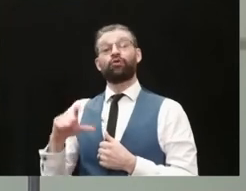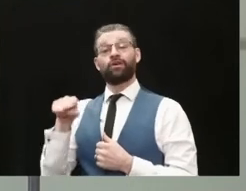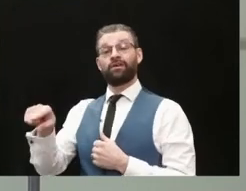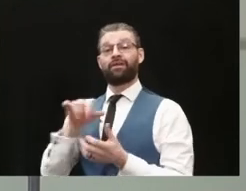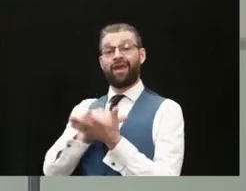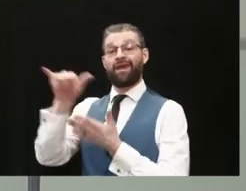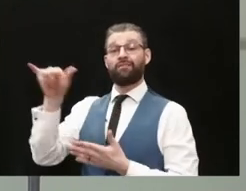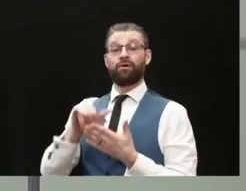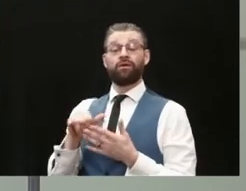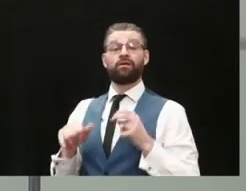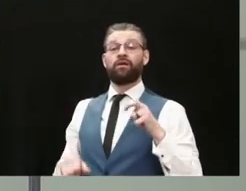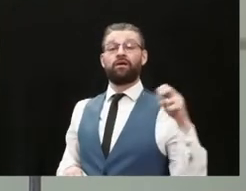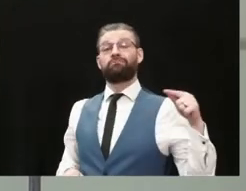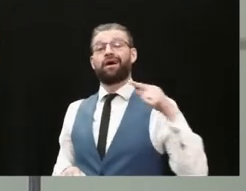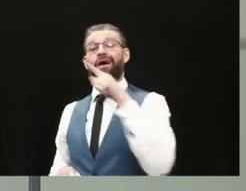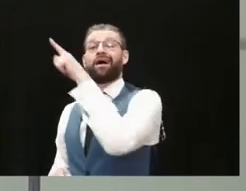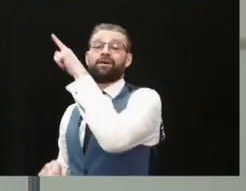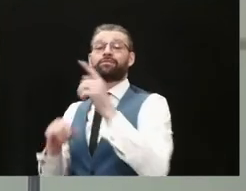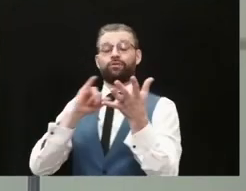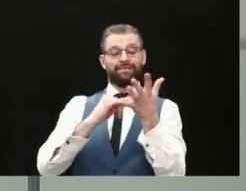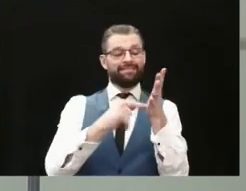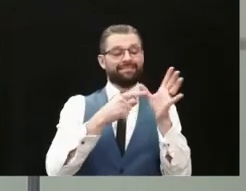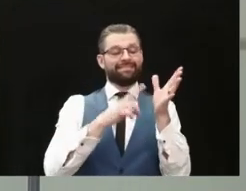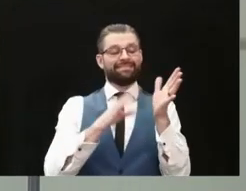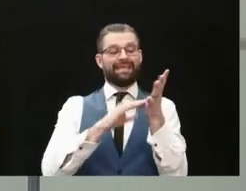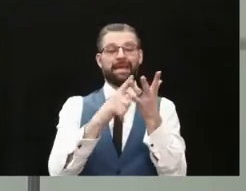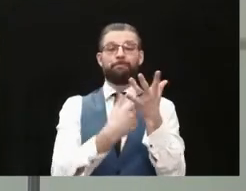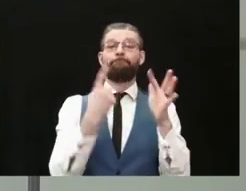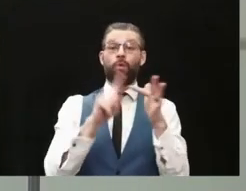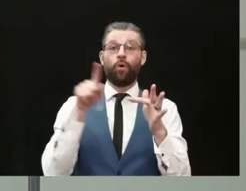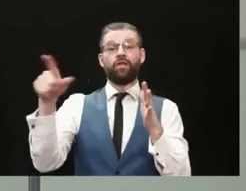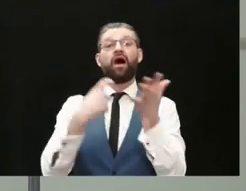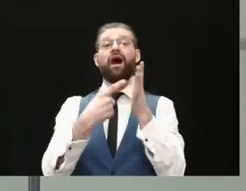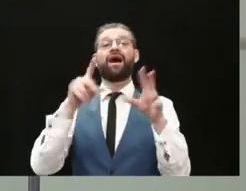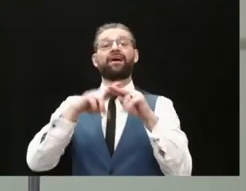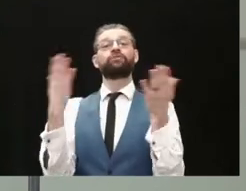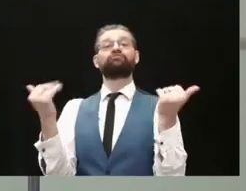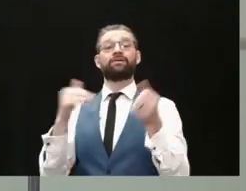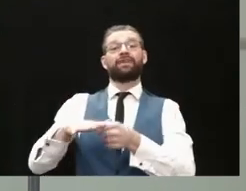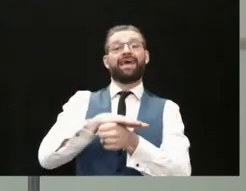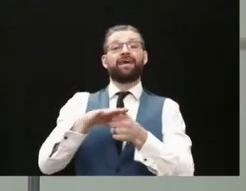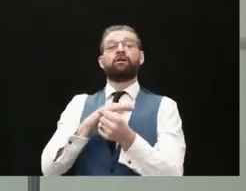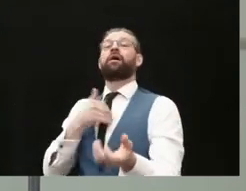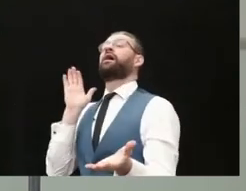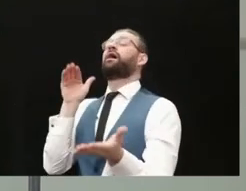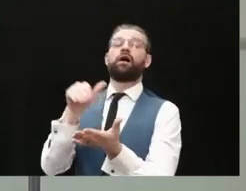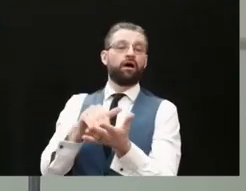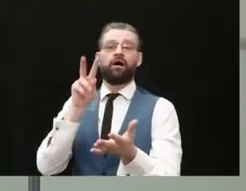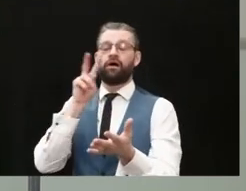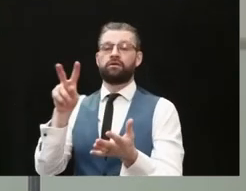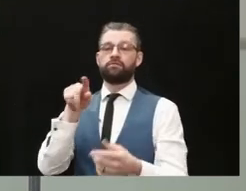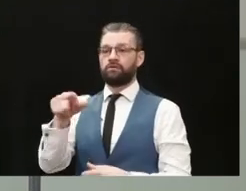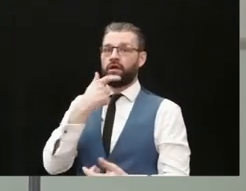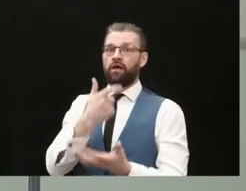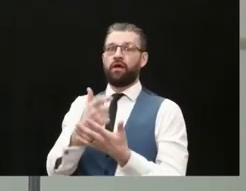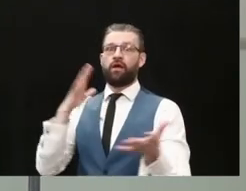straight across London to Stanmore, where the RAF reception center was, and we went straight through and we saw the enormous amount